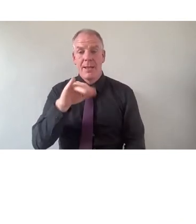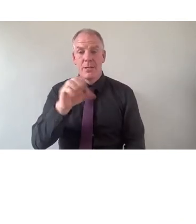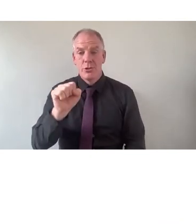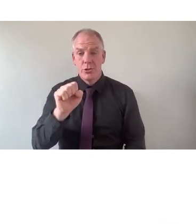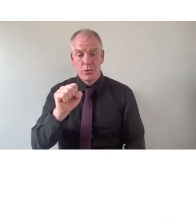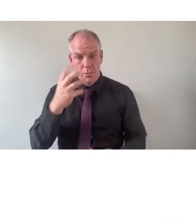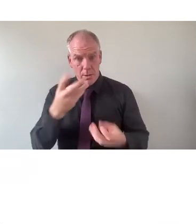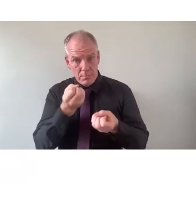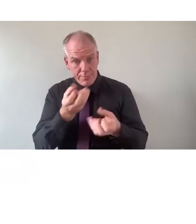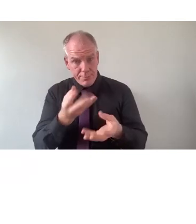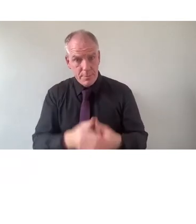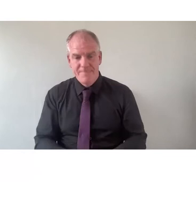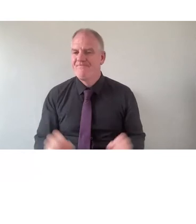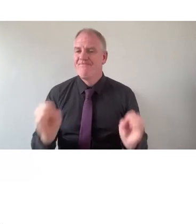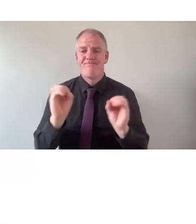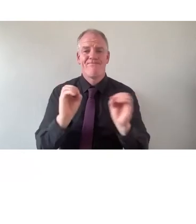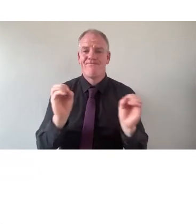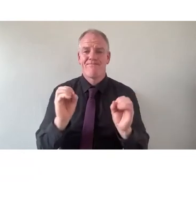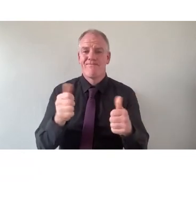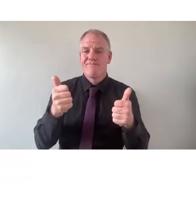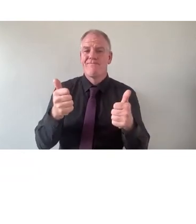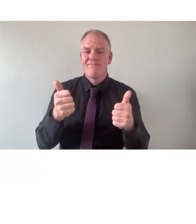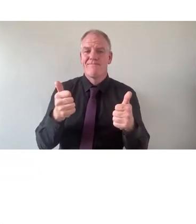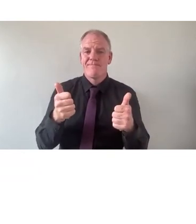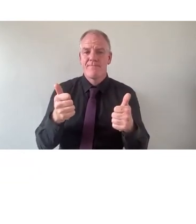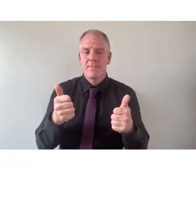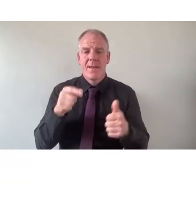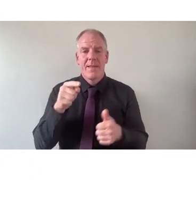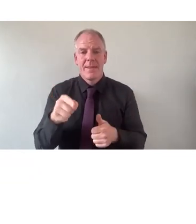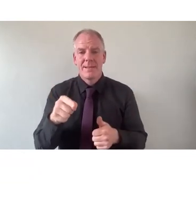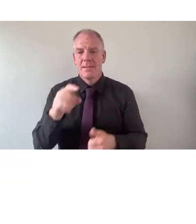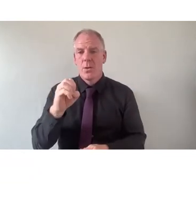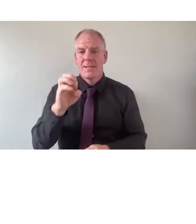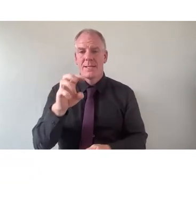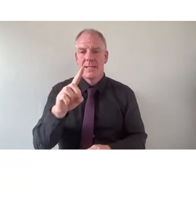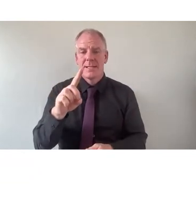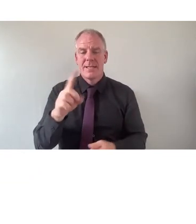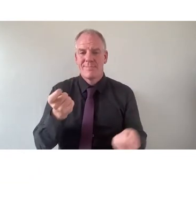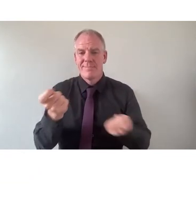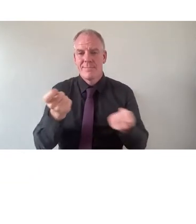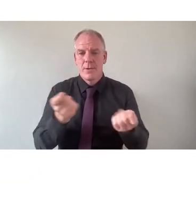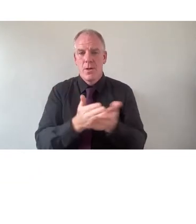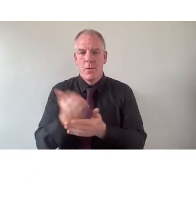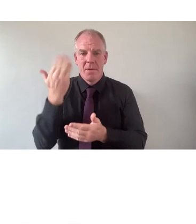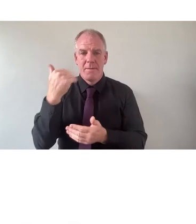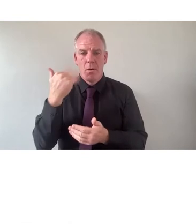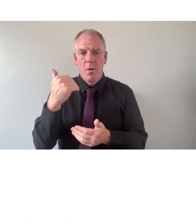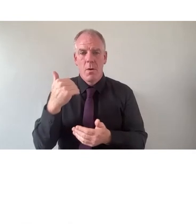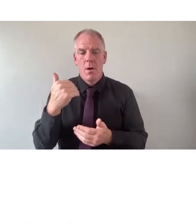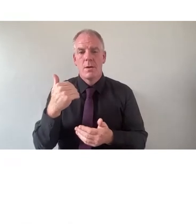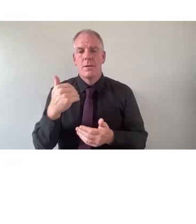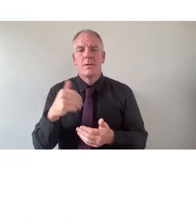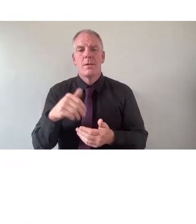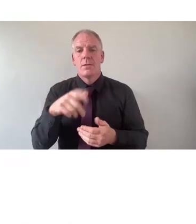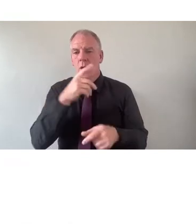anything? No, because I was just going to ask that this is something that the OECD possibly dealt in need for in their study, because our data, I suppose,